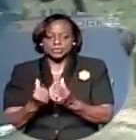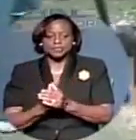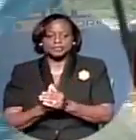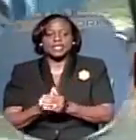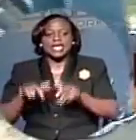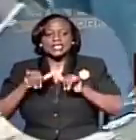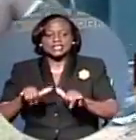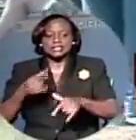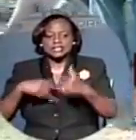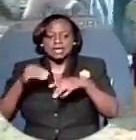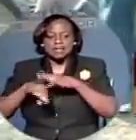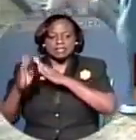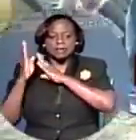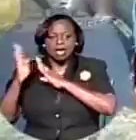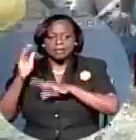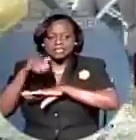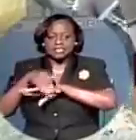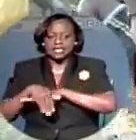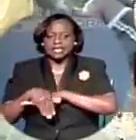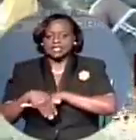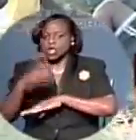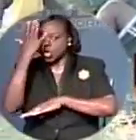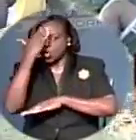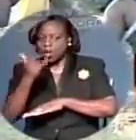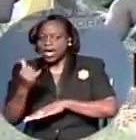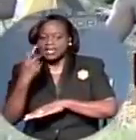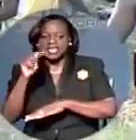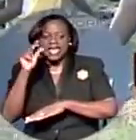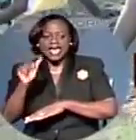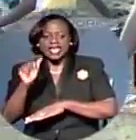Well, still to come in the Bahamas tonight, why the Attorney